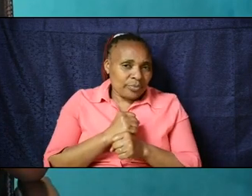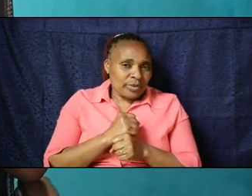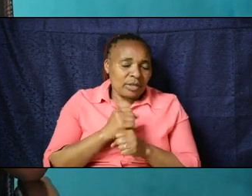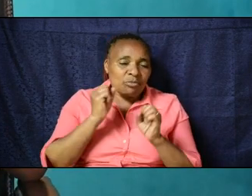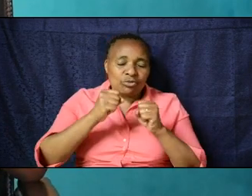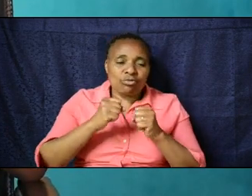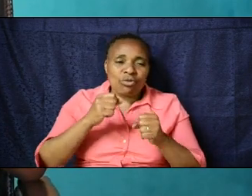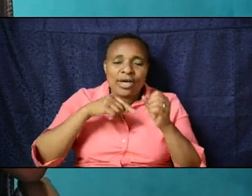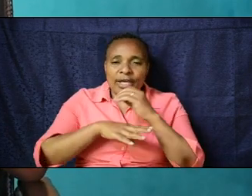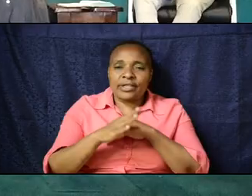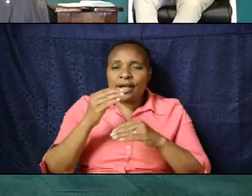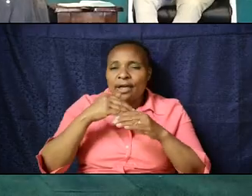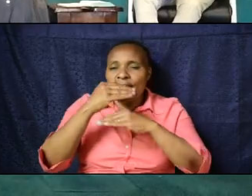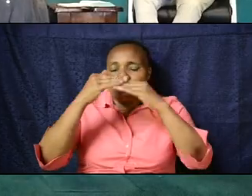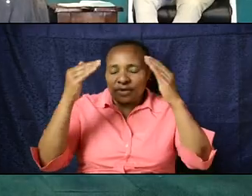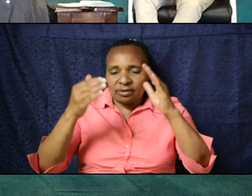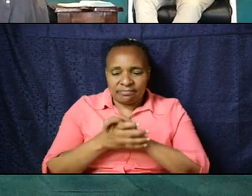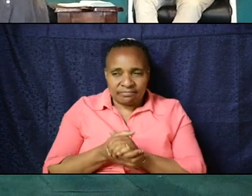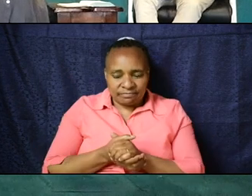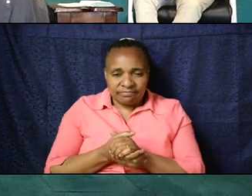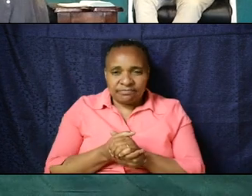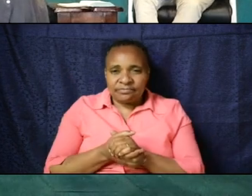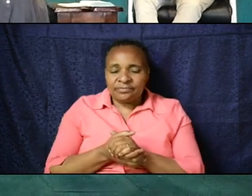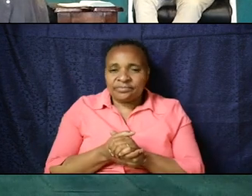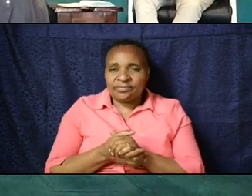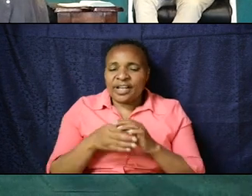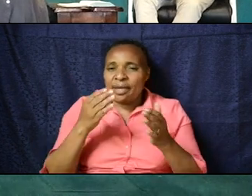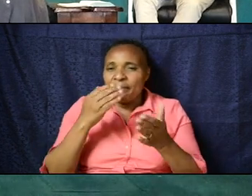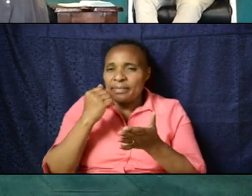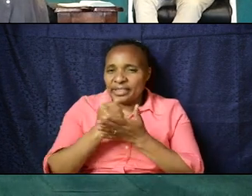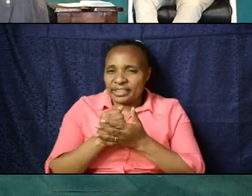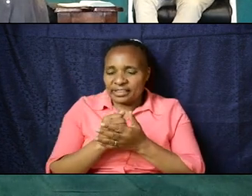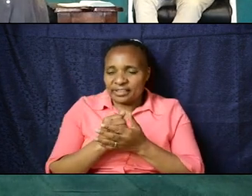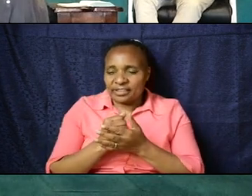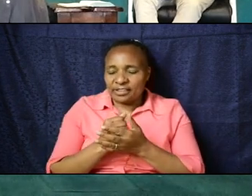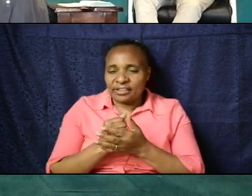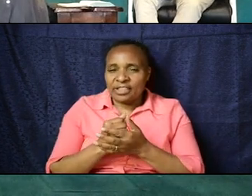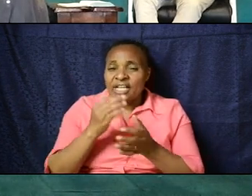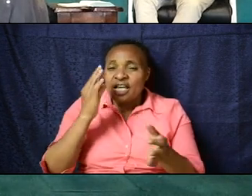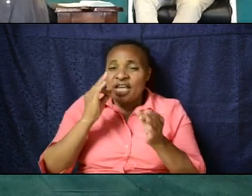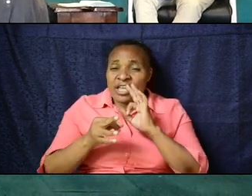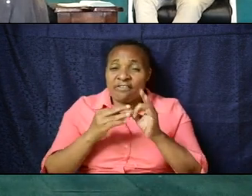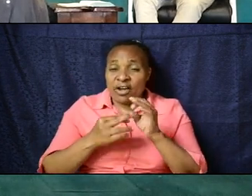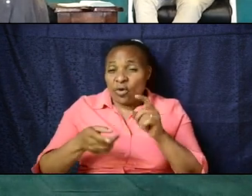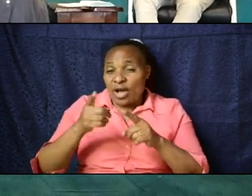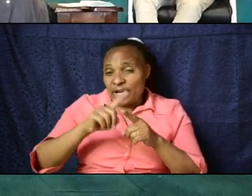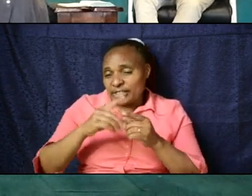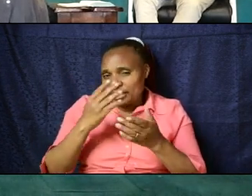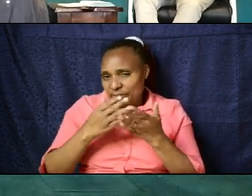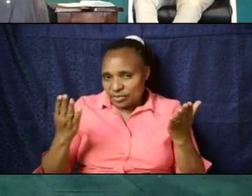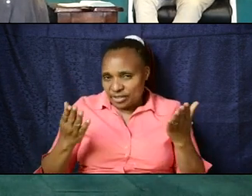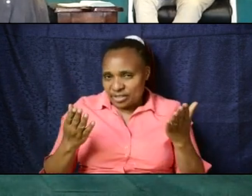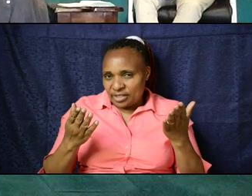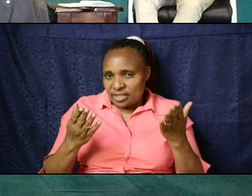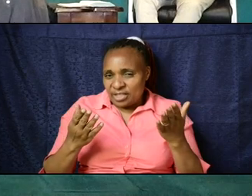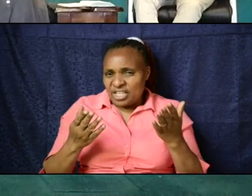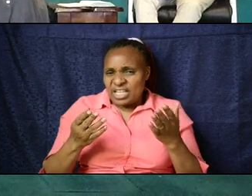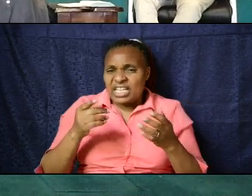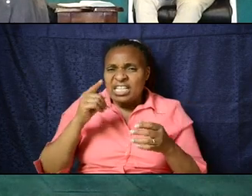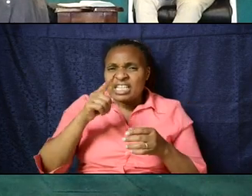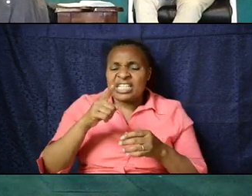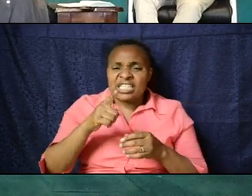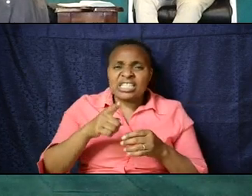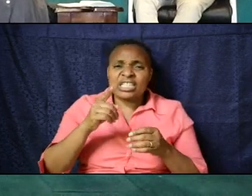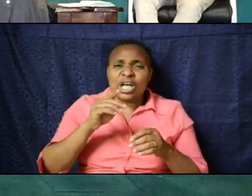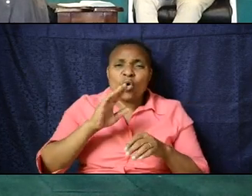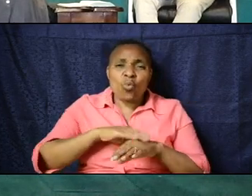be in heaven. Amen, amen. And also, thank you for that insight. Yes? So if I were to add on that, even let's say that it's all good